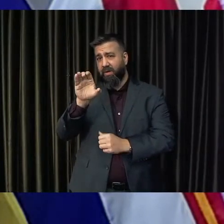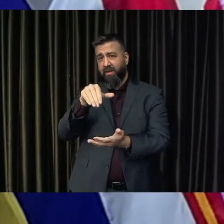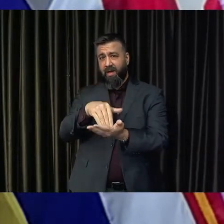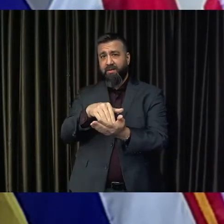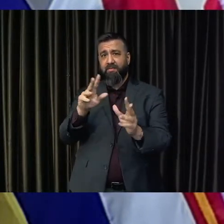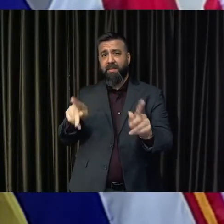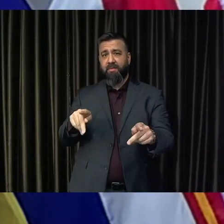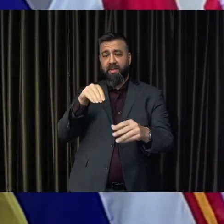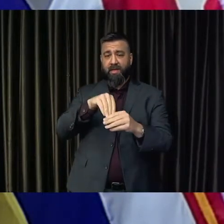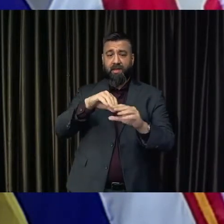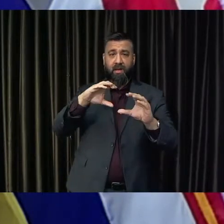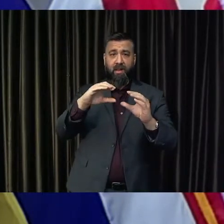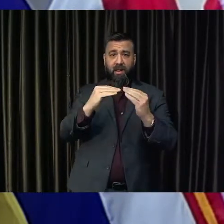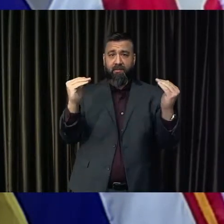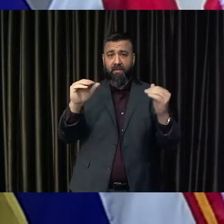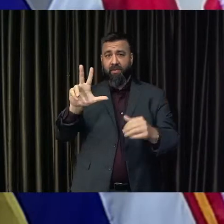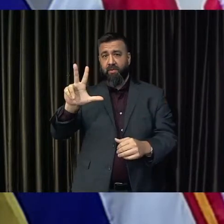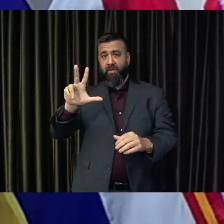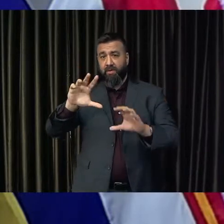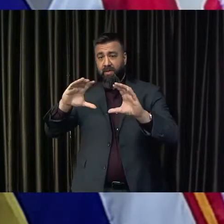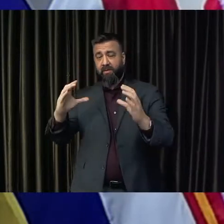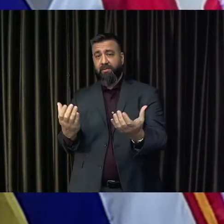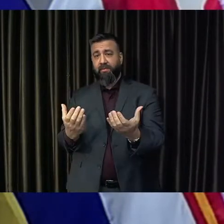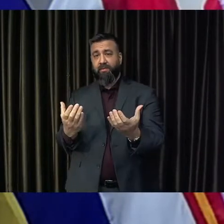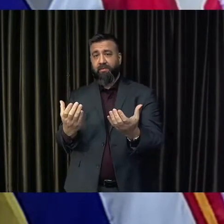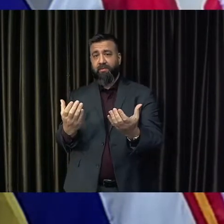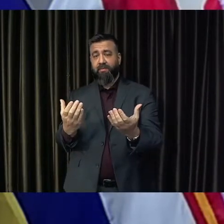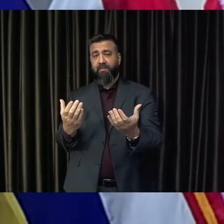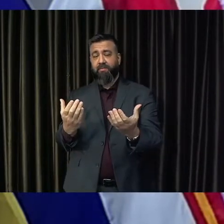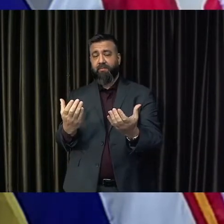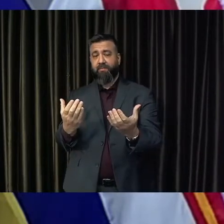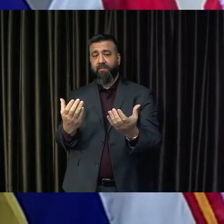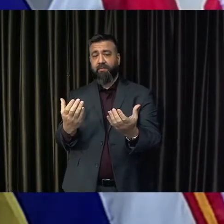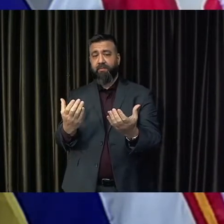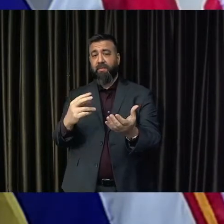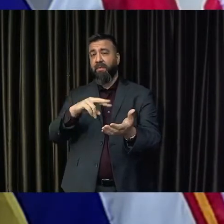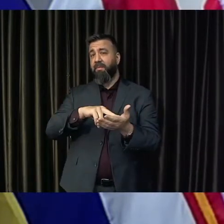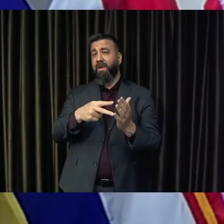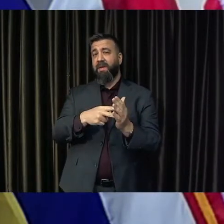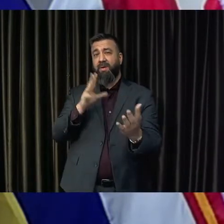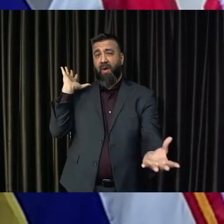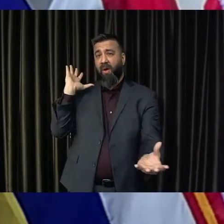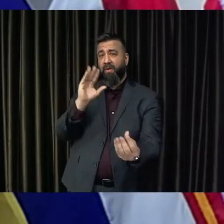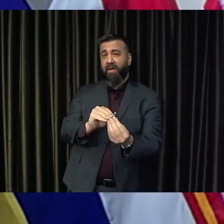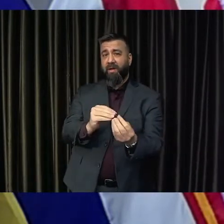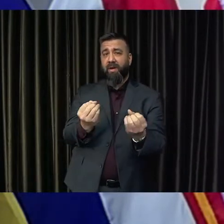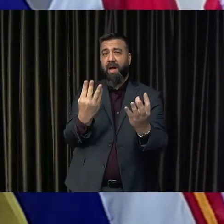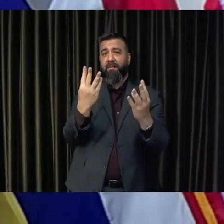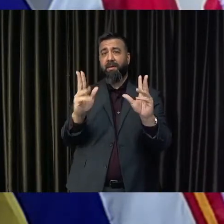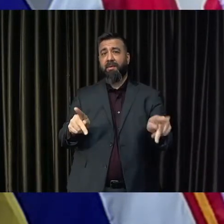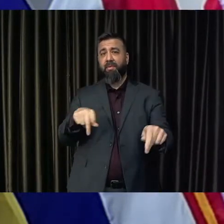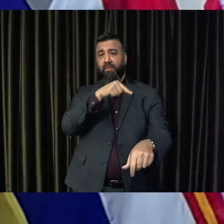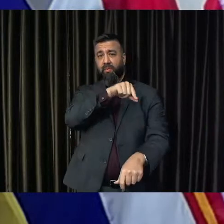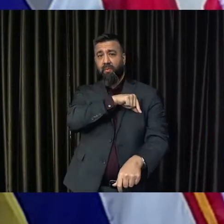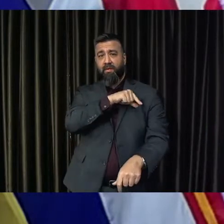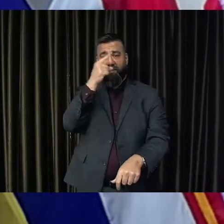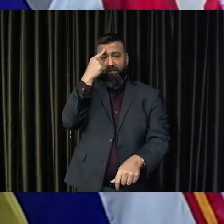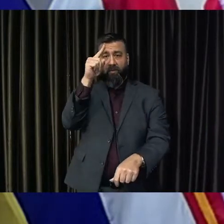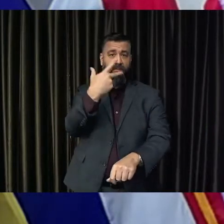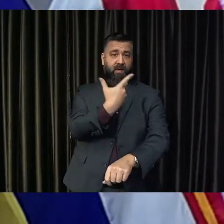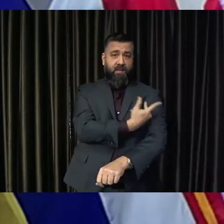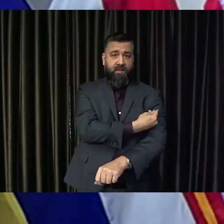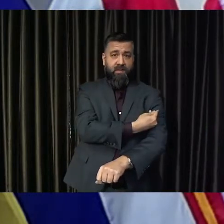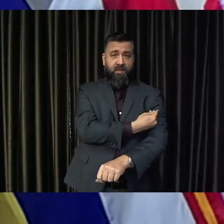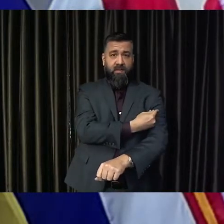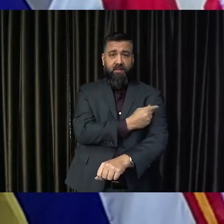3 category, bringing the total number of county residents who will be eligible for vaccination on March 15th to